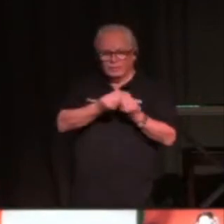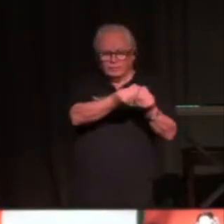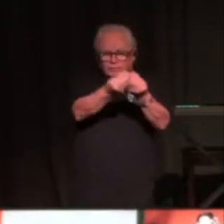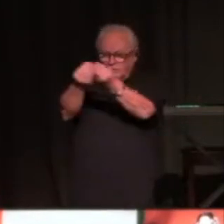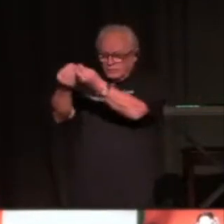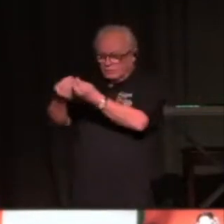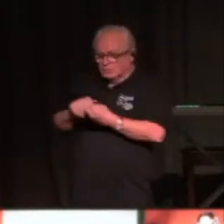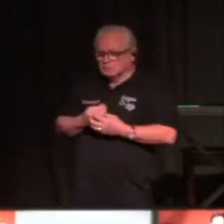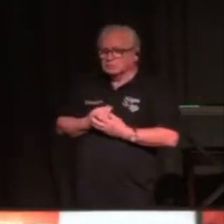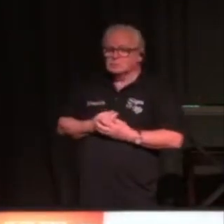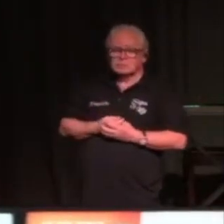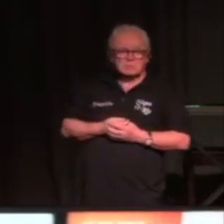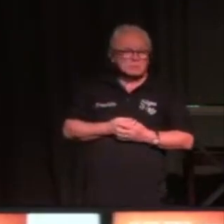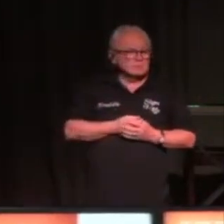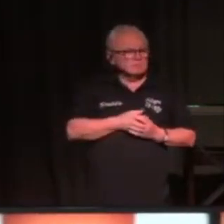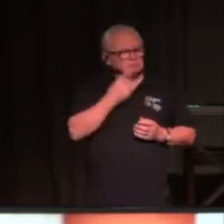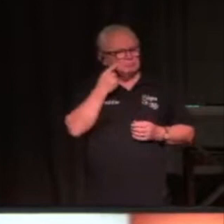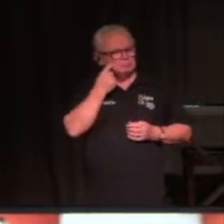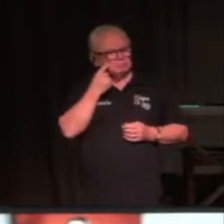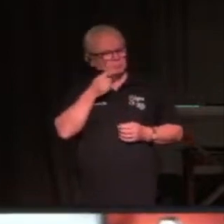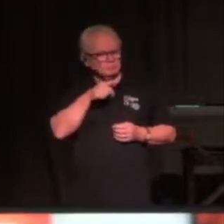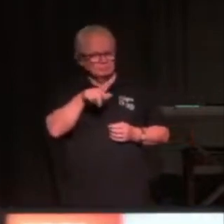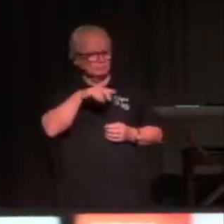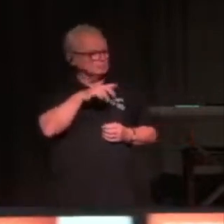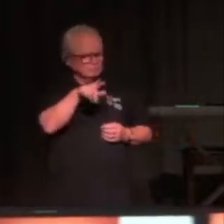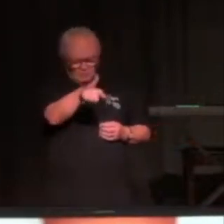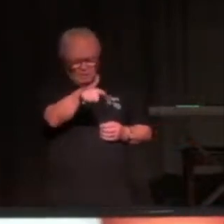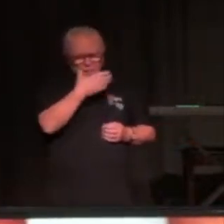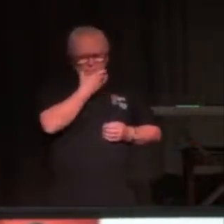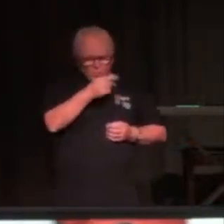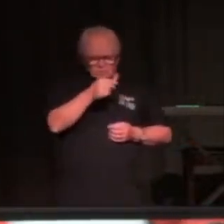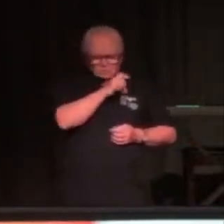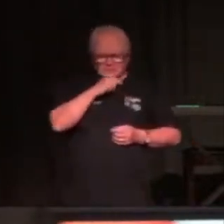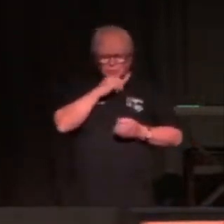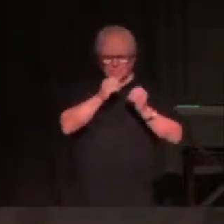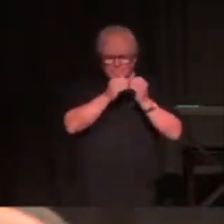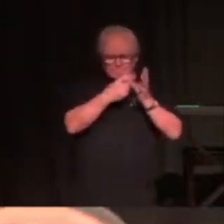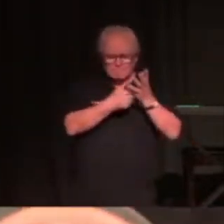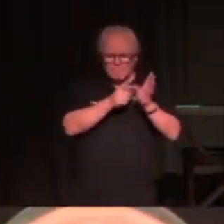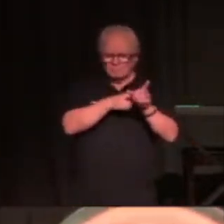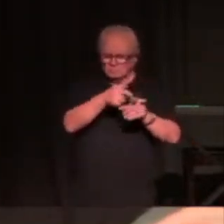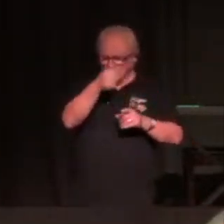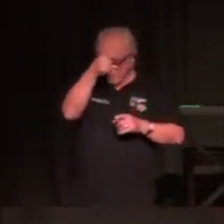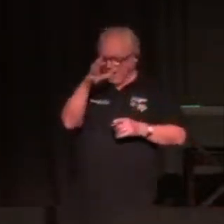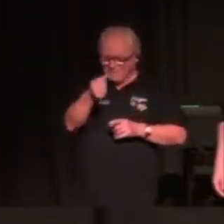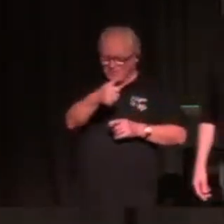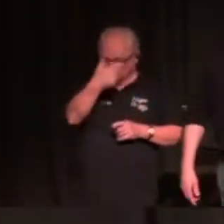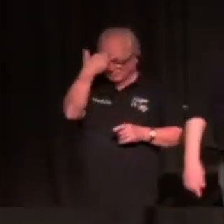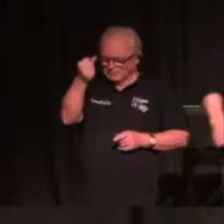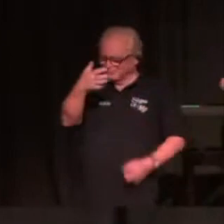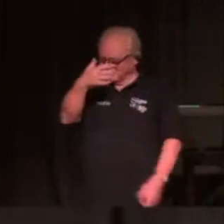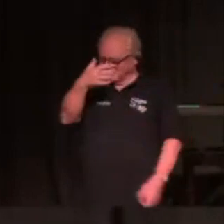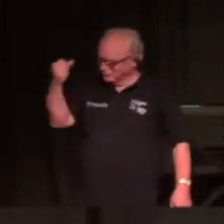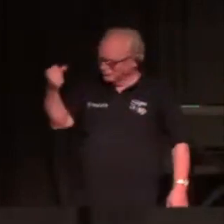Like some great Mahat. See that boy there, that boy Barry sitting there, Pastor Barry. Oh, we got some memories.